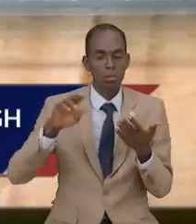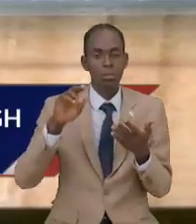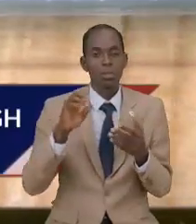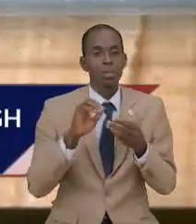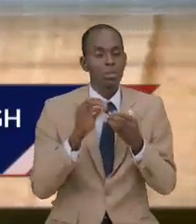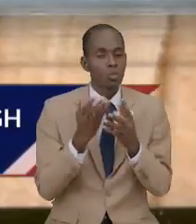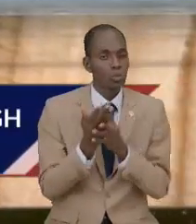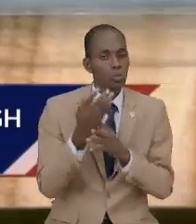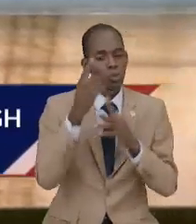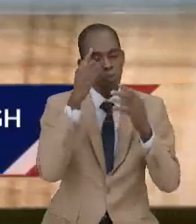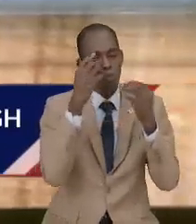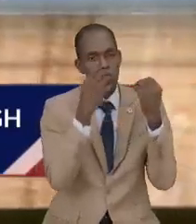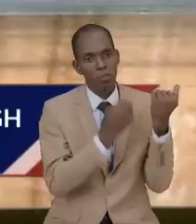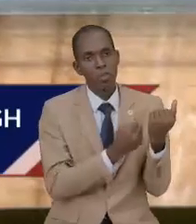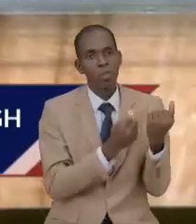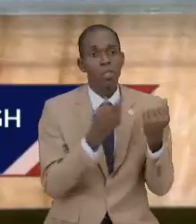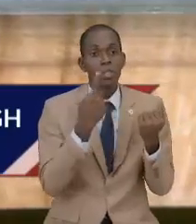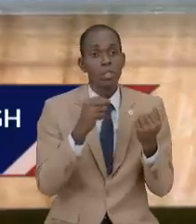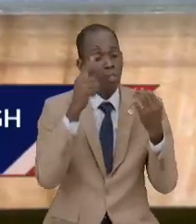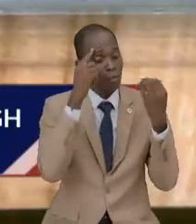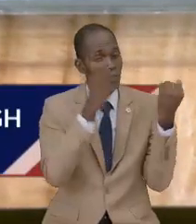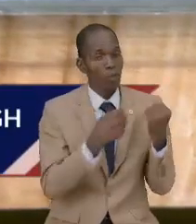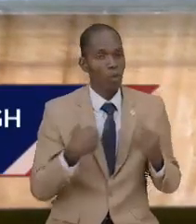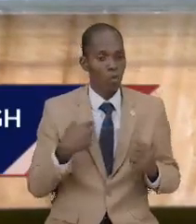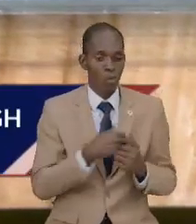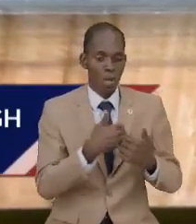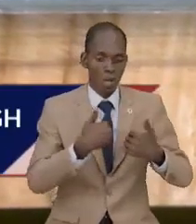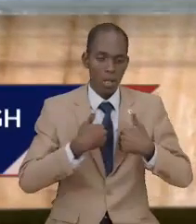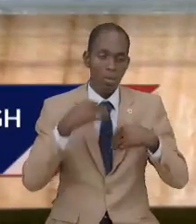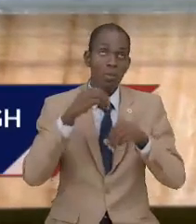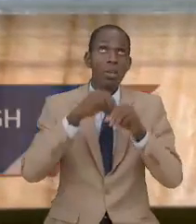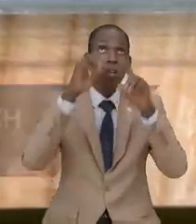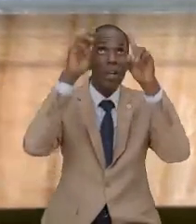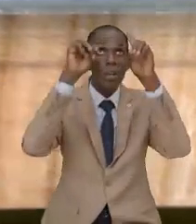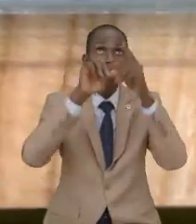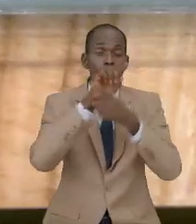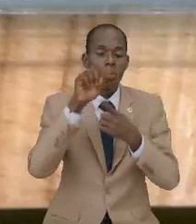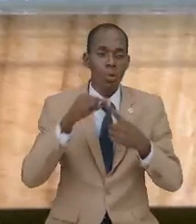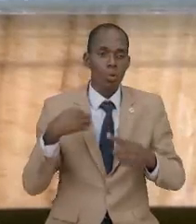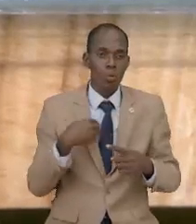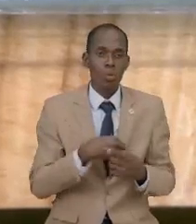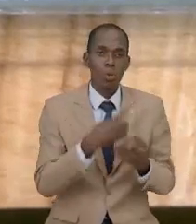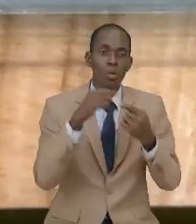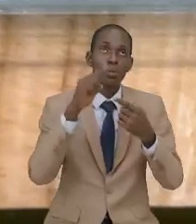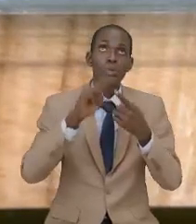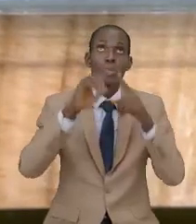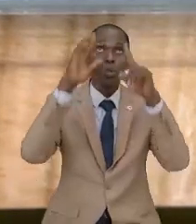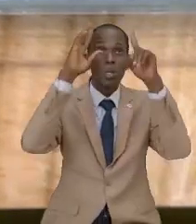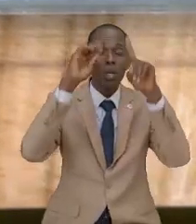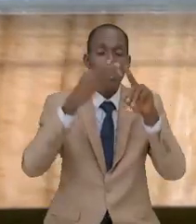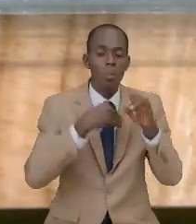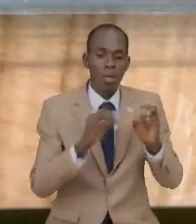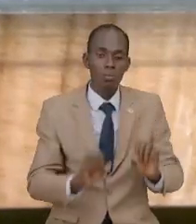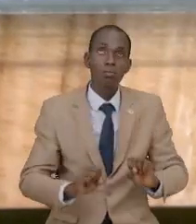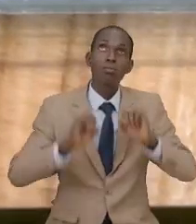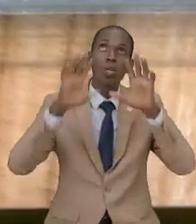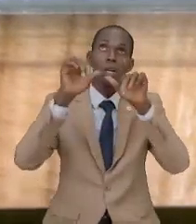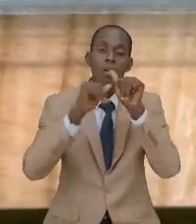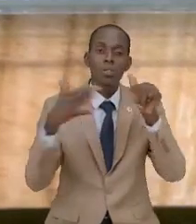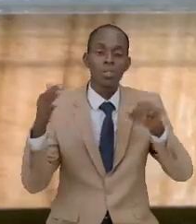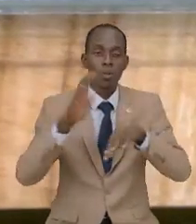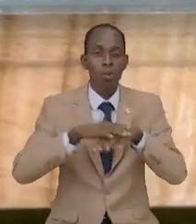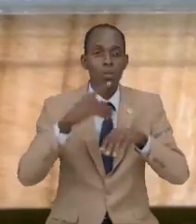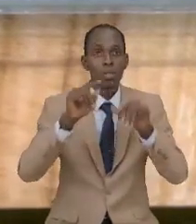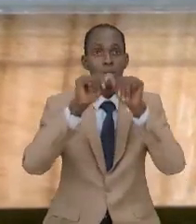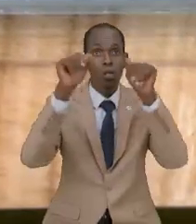through faith. The faith we have in him when we come to him and lay everything upon the altar,